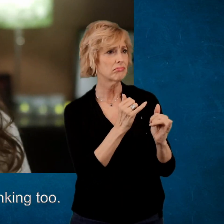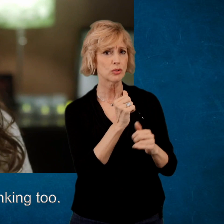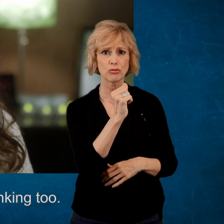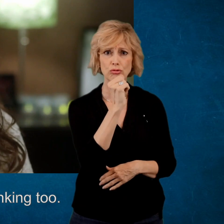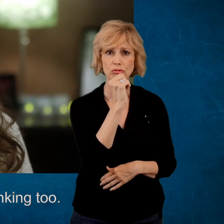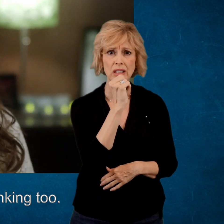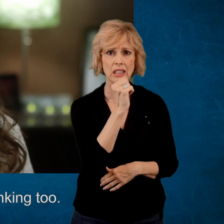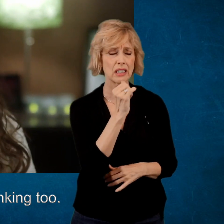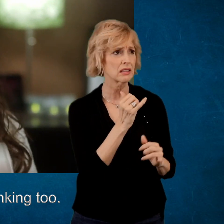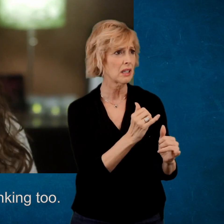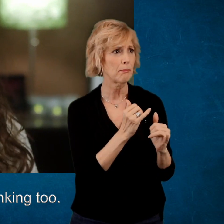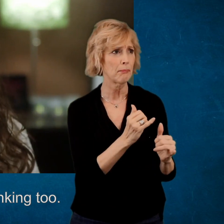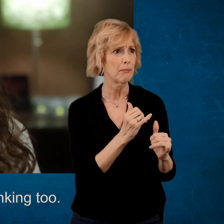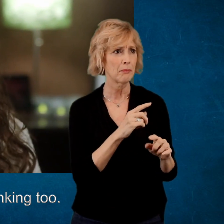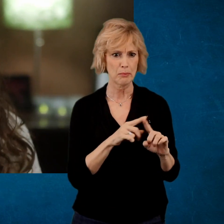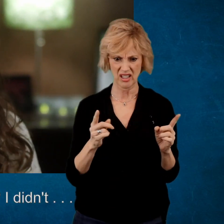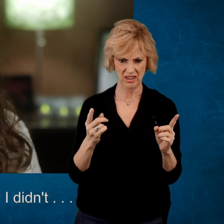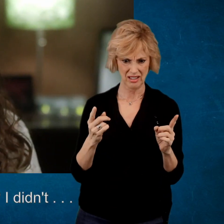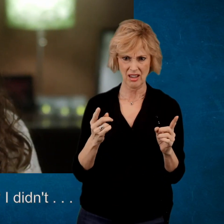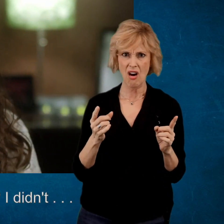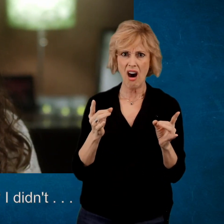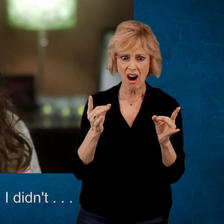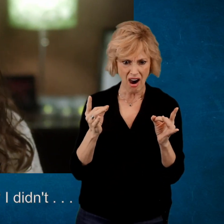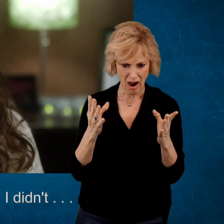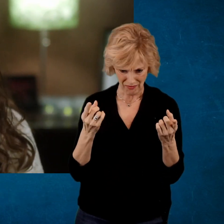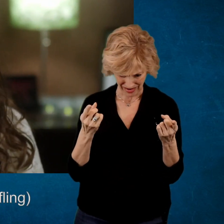I was drinking too. I